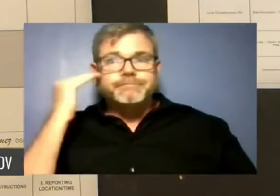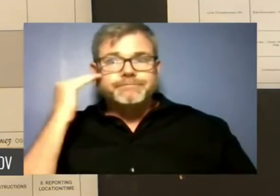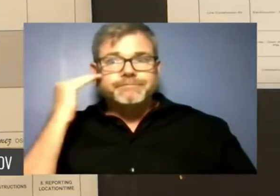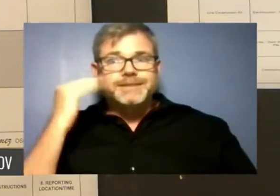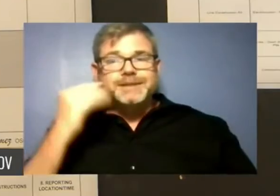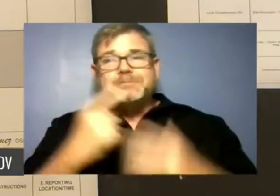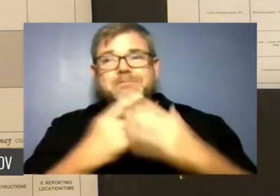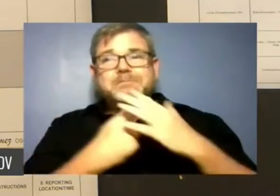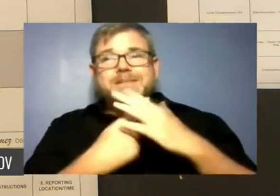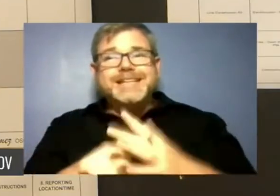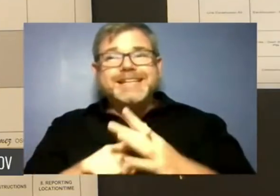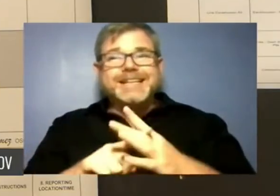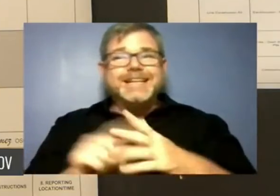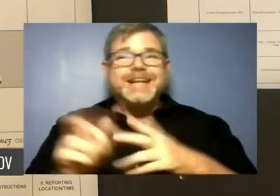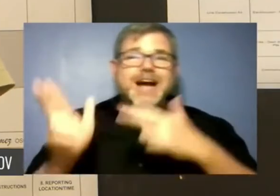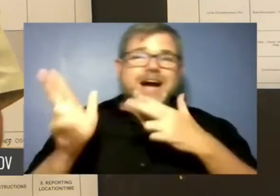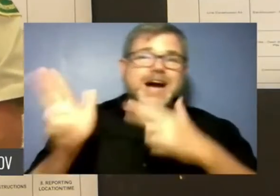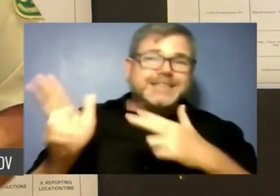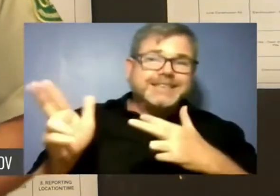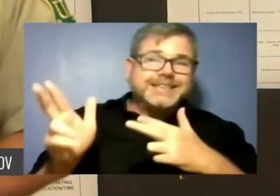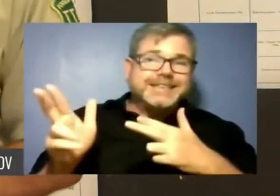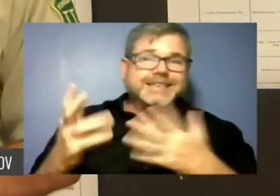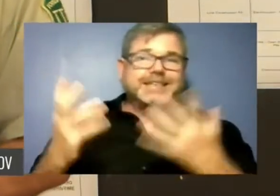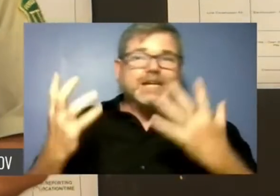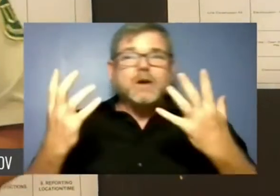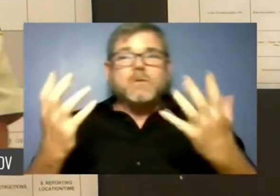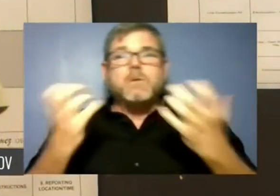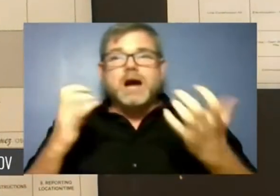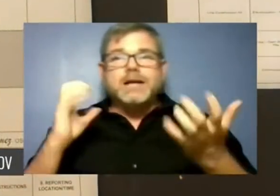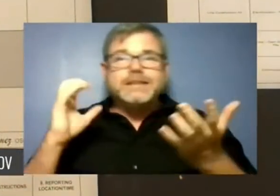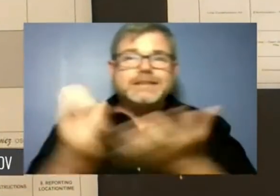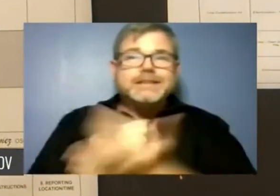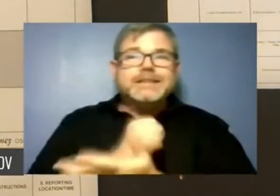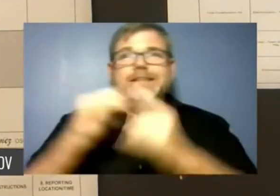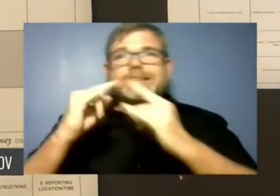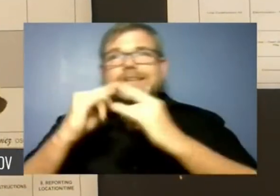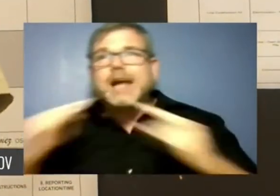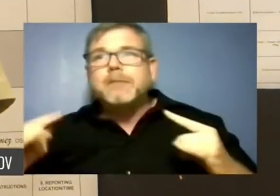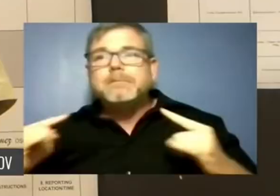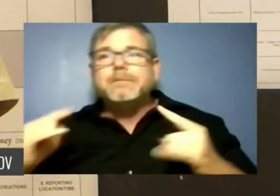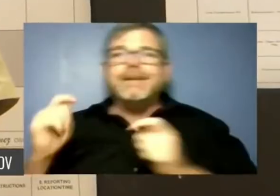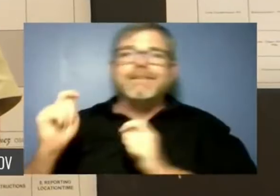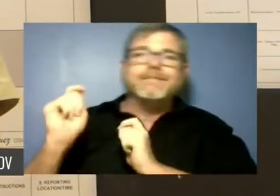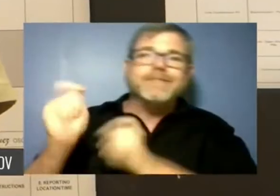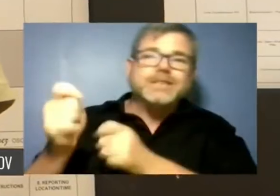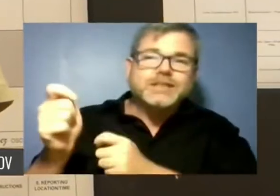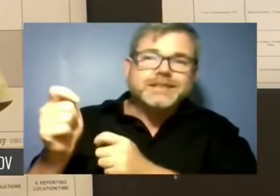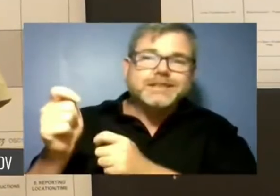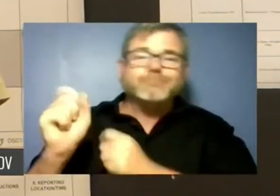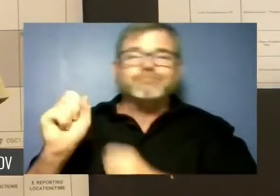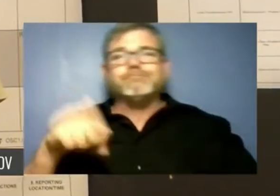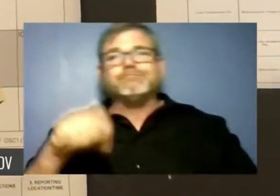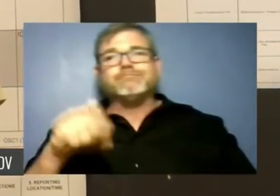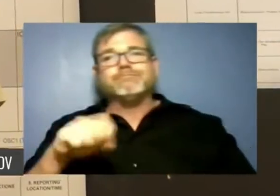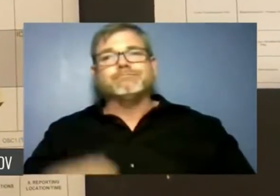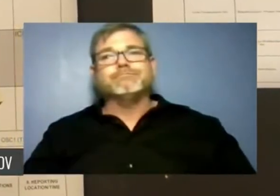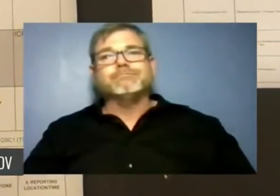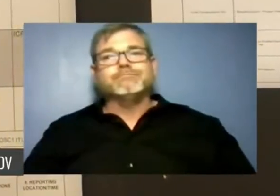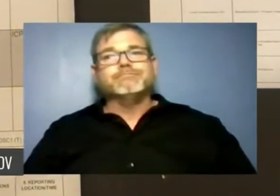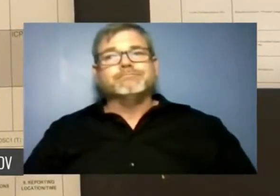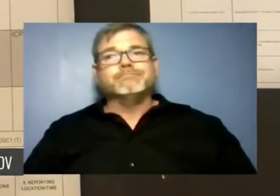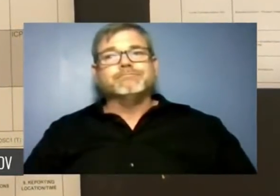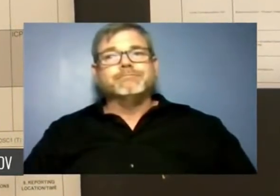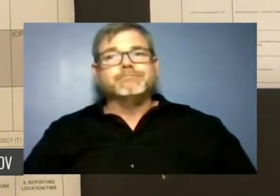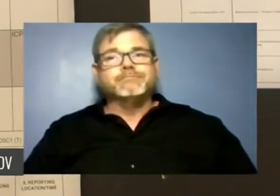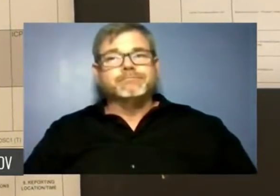time normally. And so we recognize that this is definitely something nobody likes to have to see. But I think we